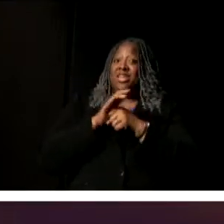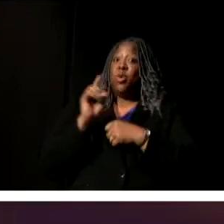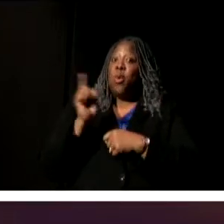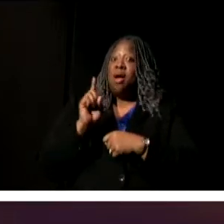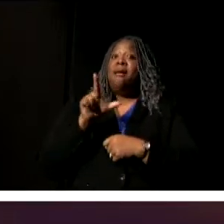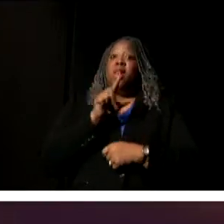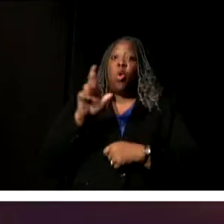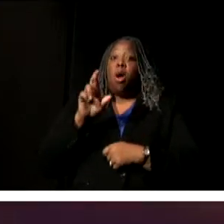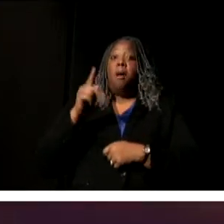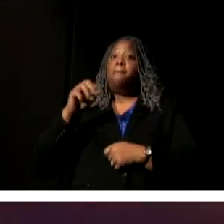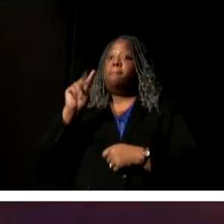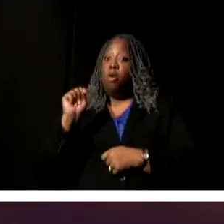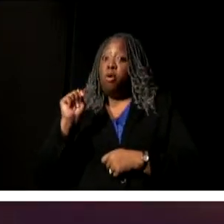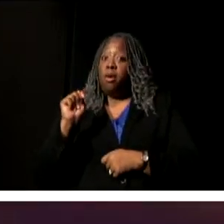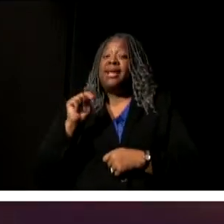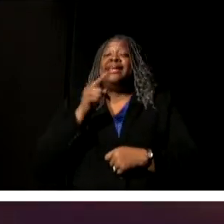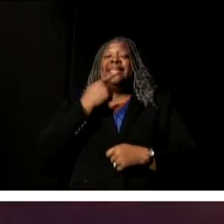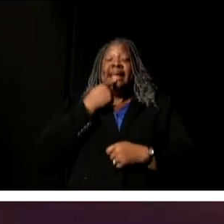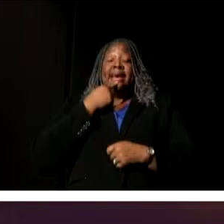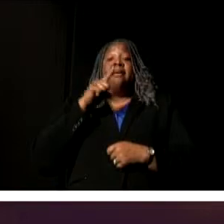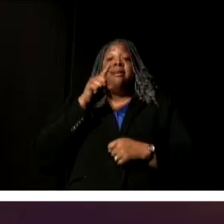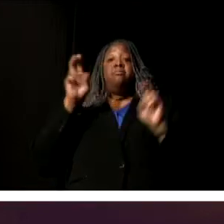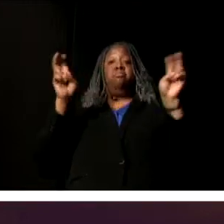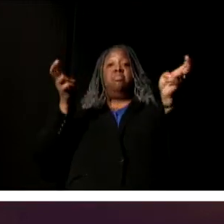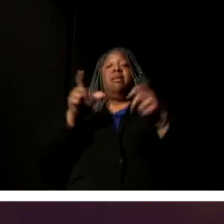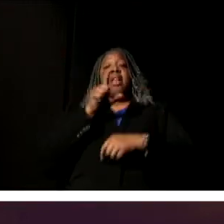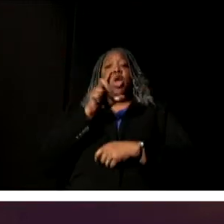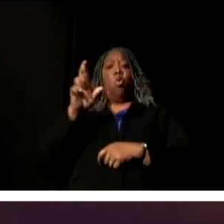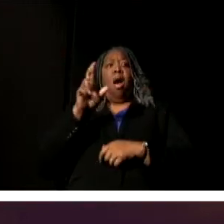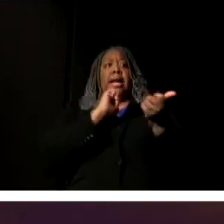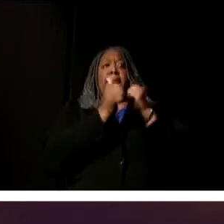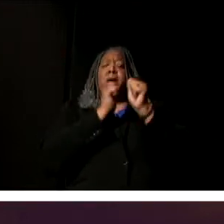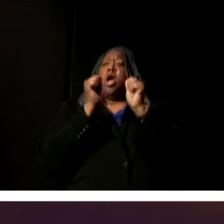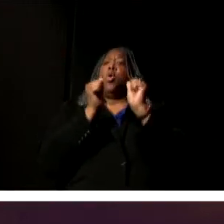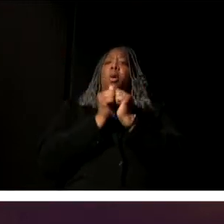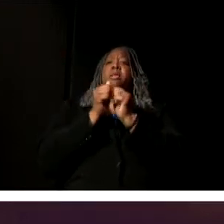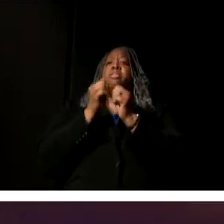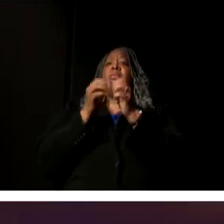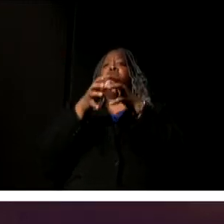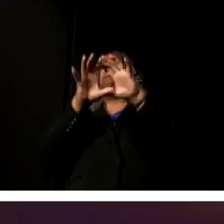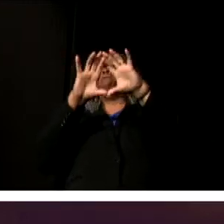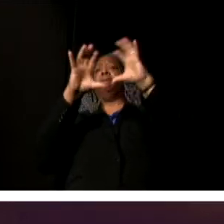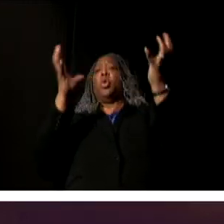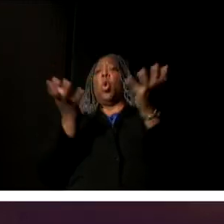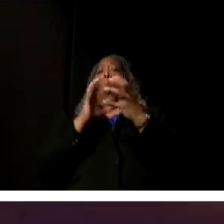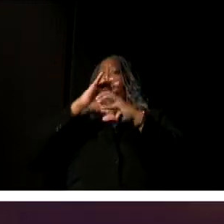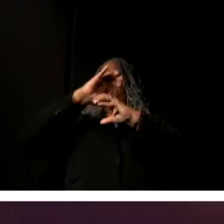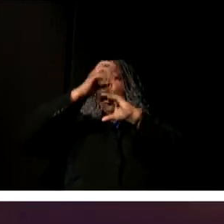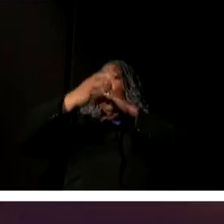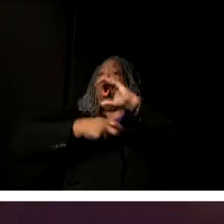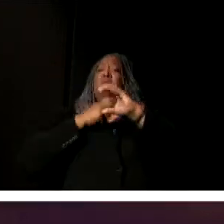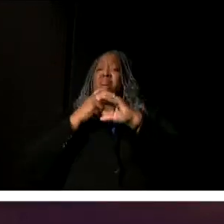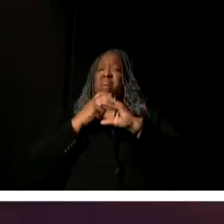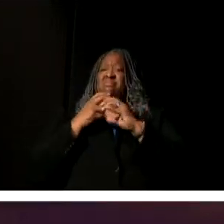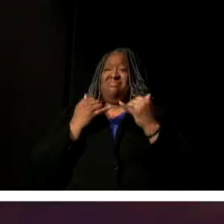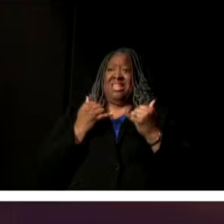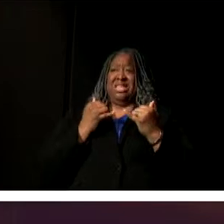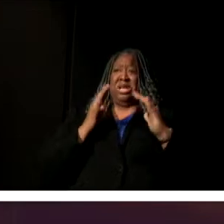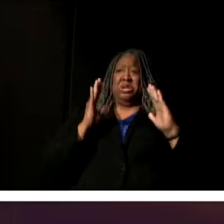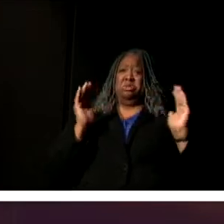Port, said, Little Rock, in comparison to where they're from, across the water, is a small